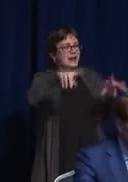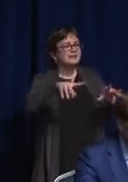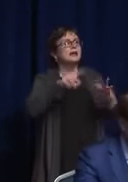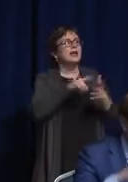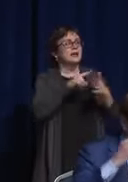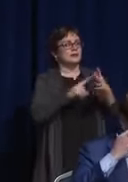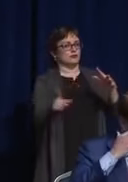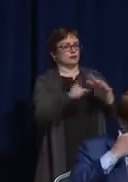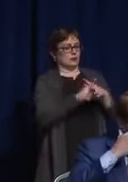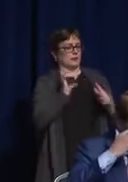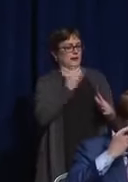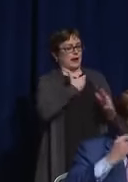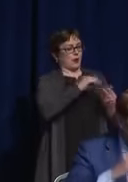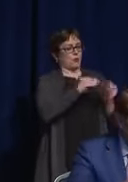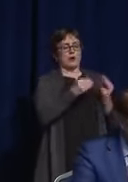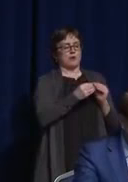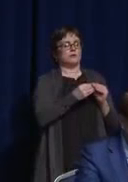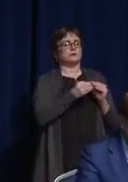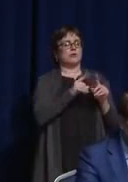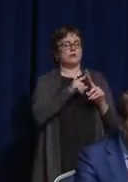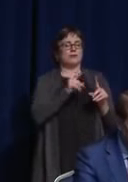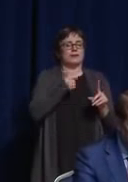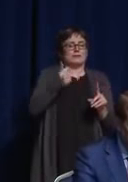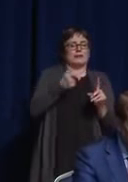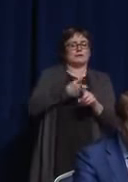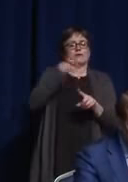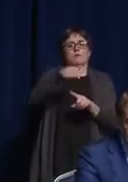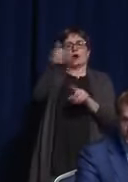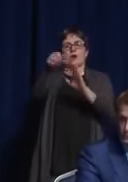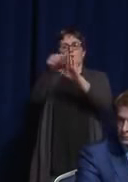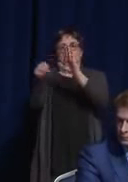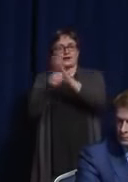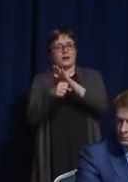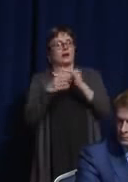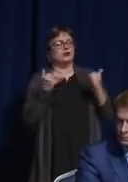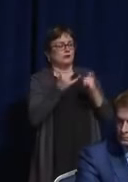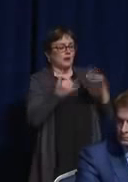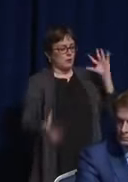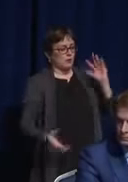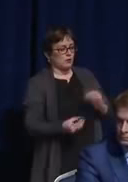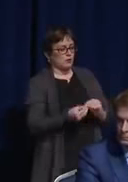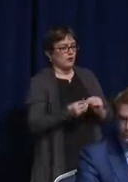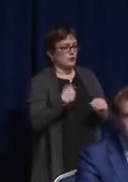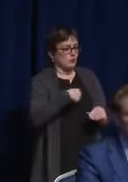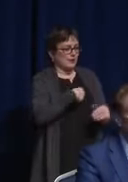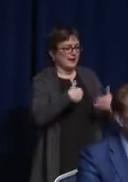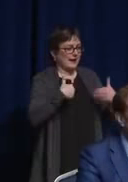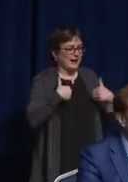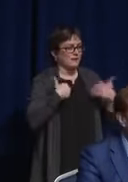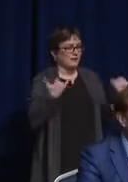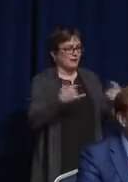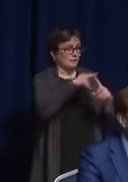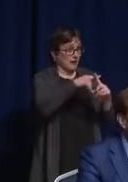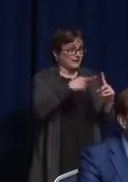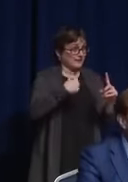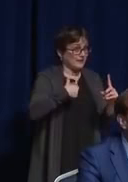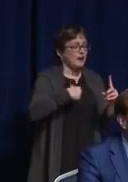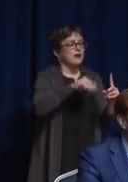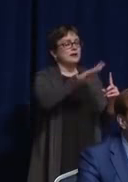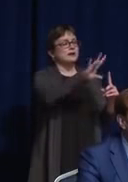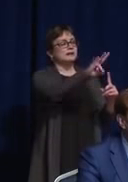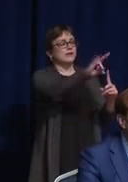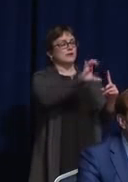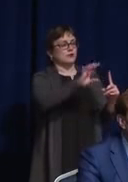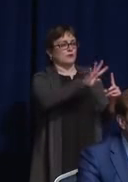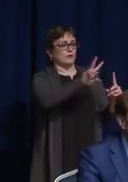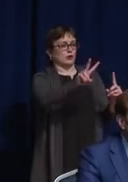now 742. Those numbers will be released as soon as they're available. As I said to you yesterday, because of the VTC